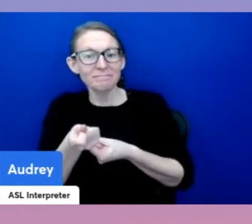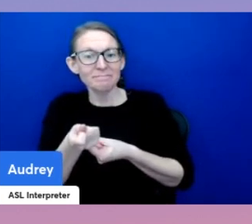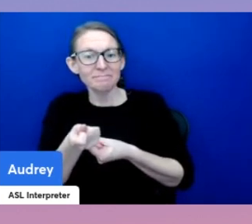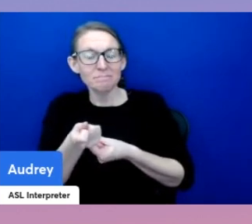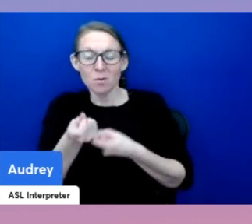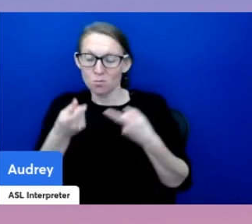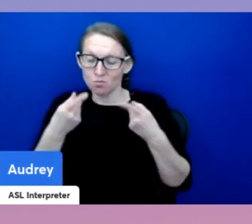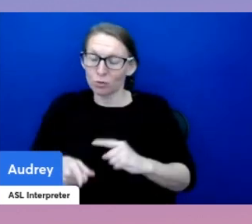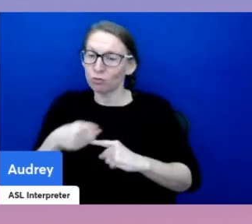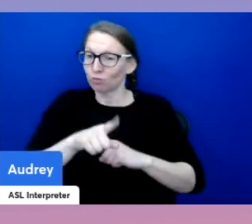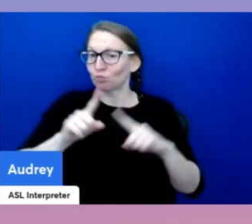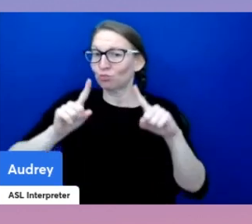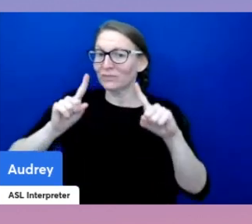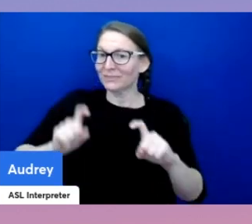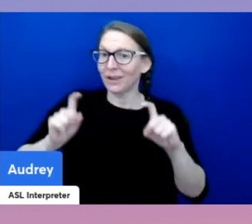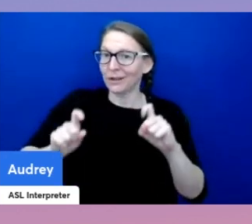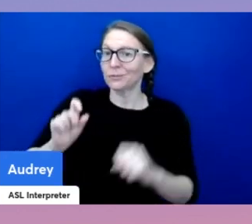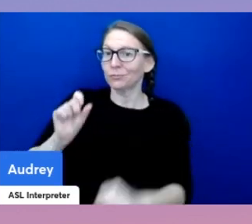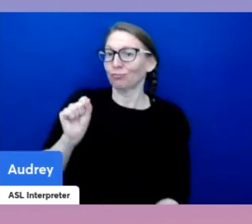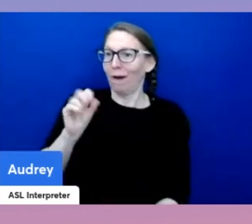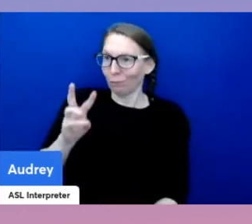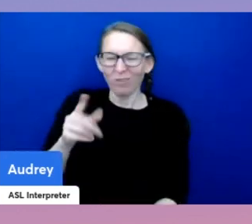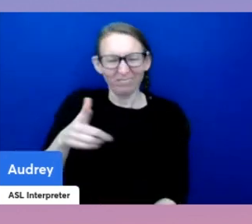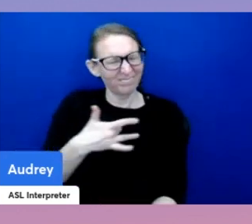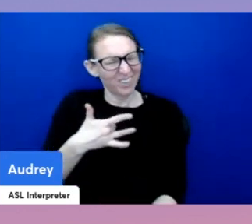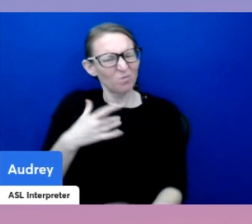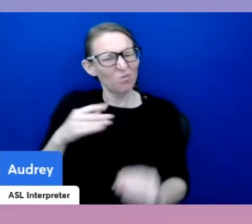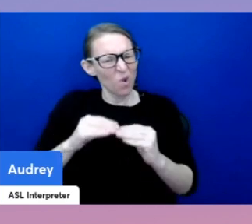software, you will more confident, right?